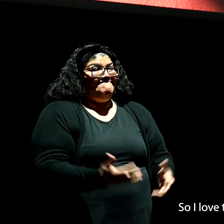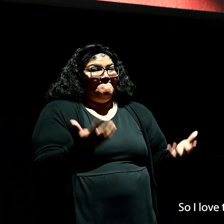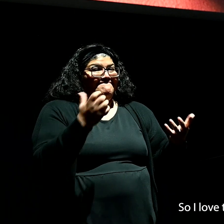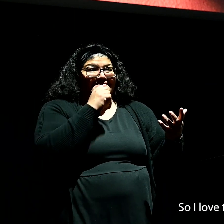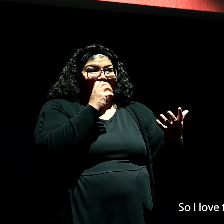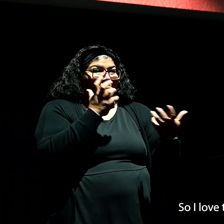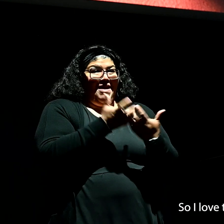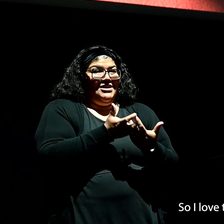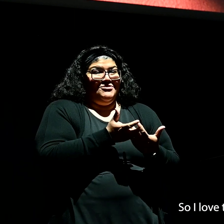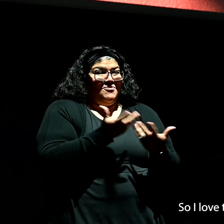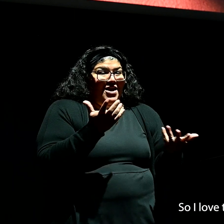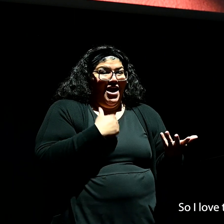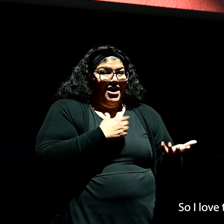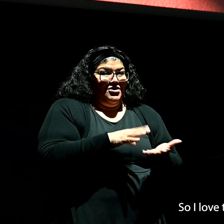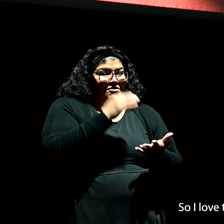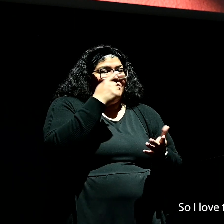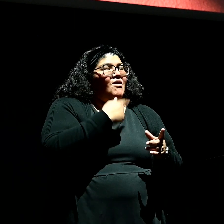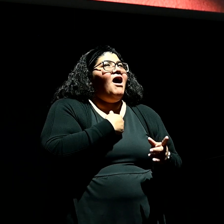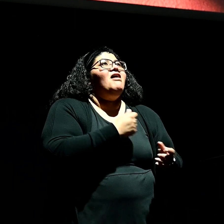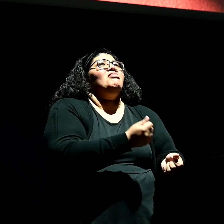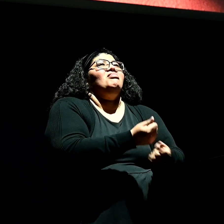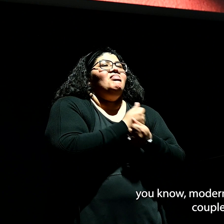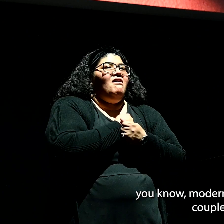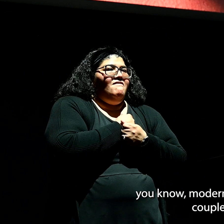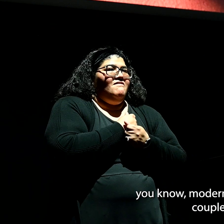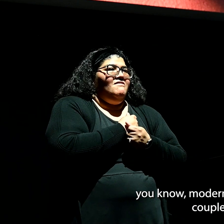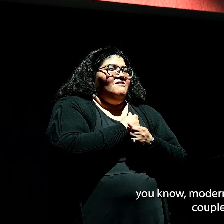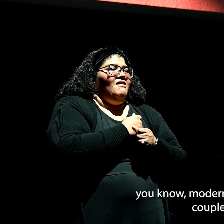So I love the practice of,